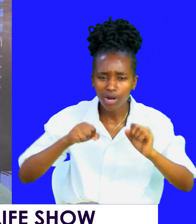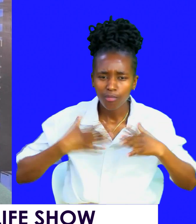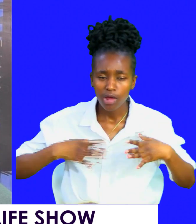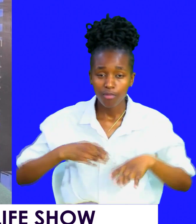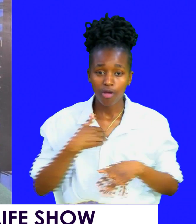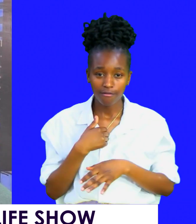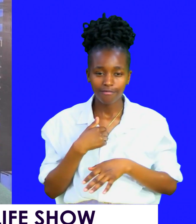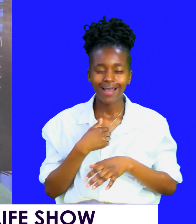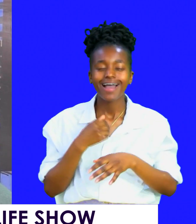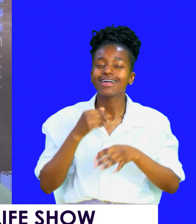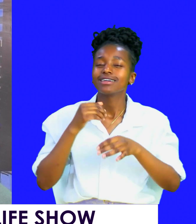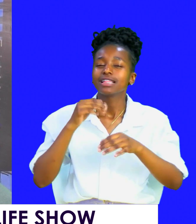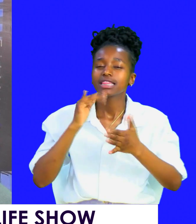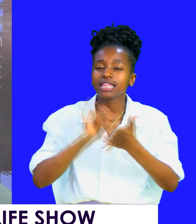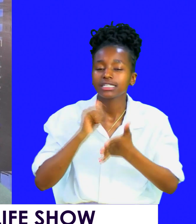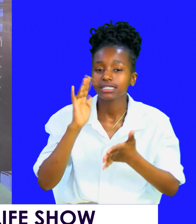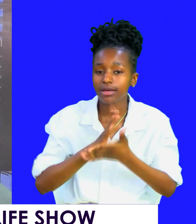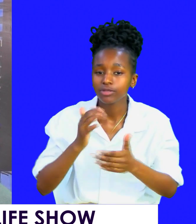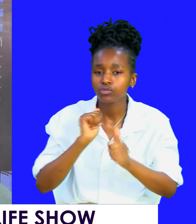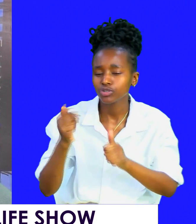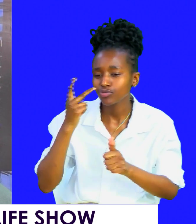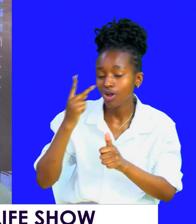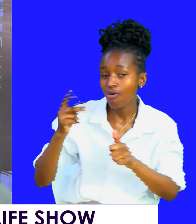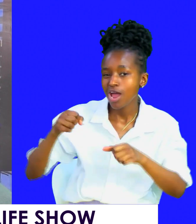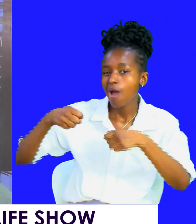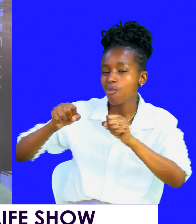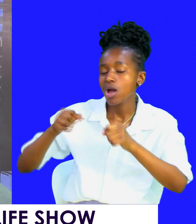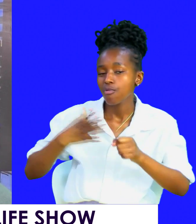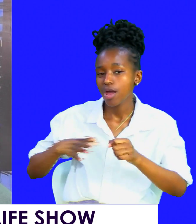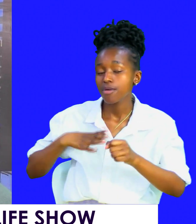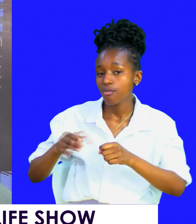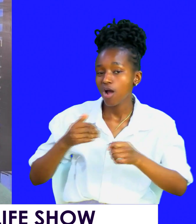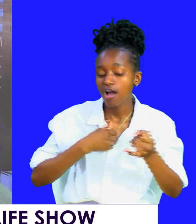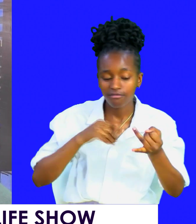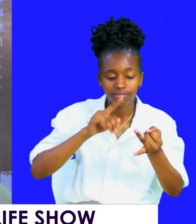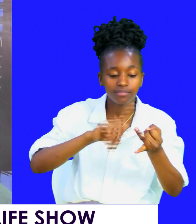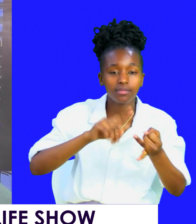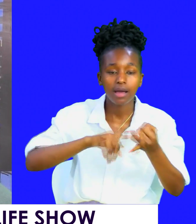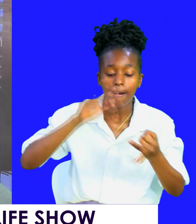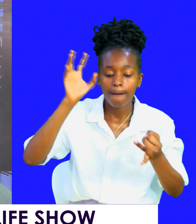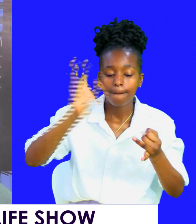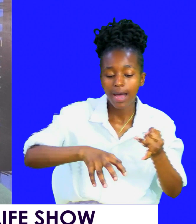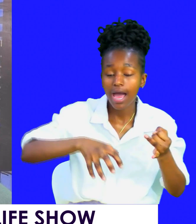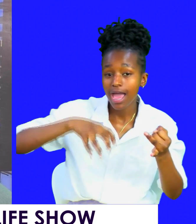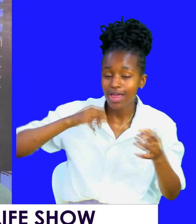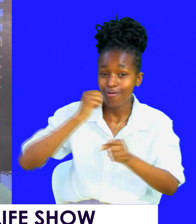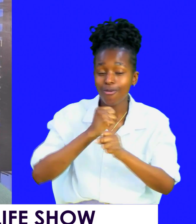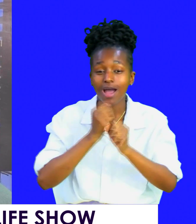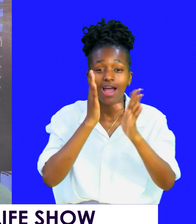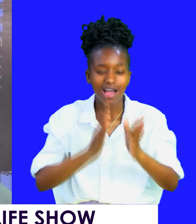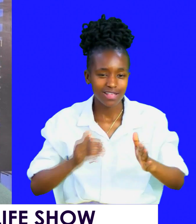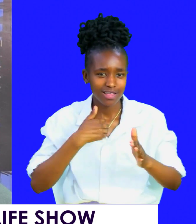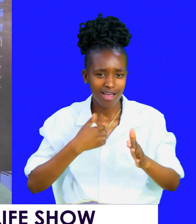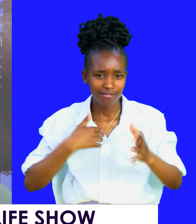it's what you see on the head of motorbike riders, mine workers, that hard thing on the